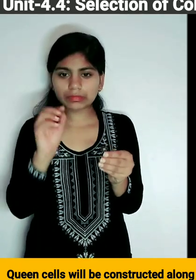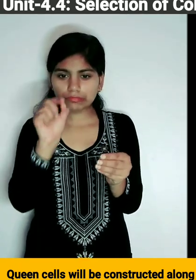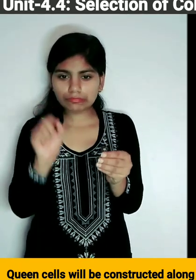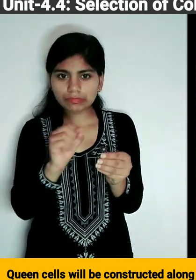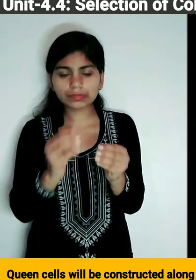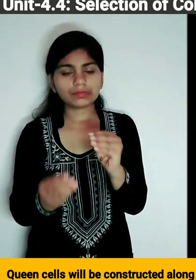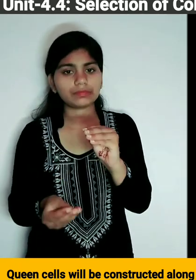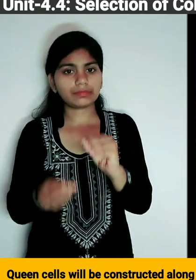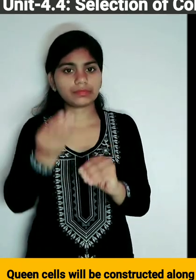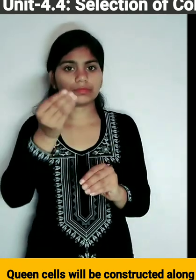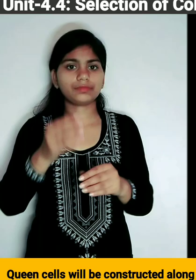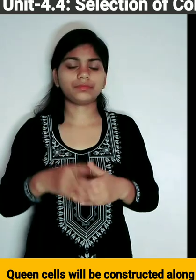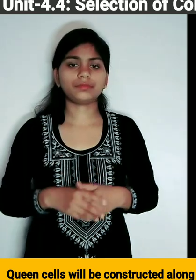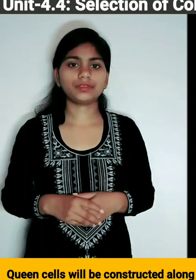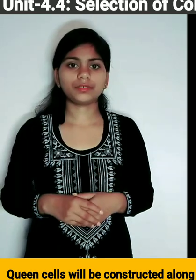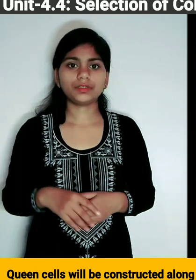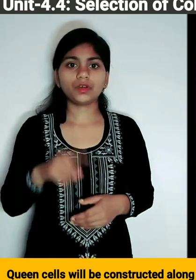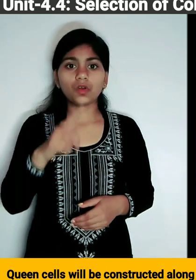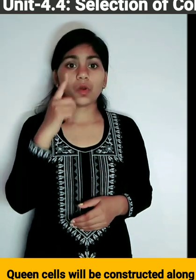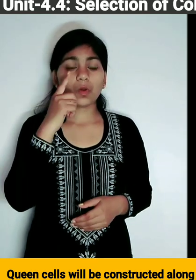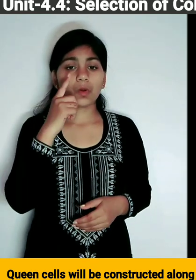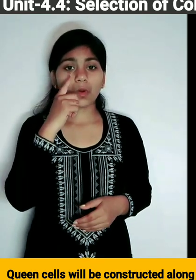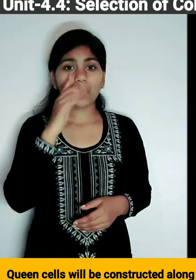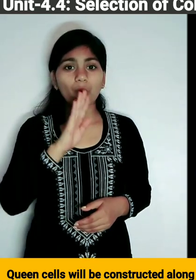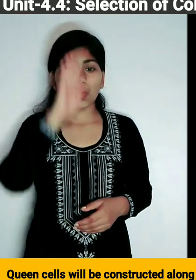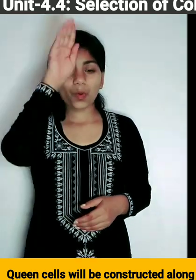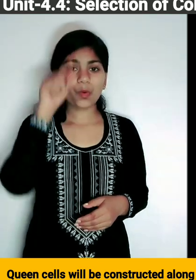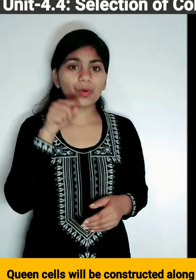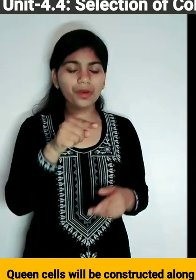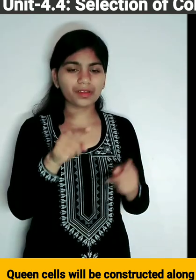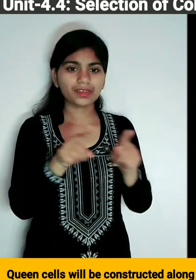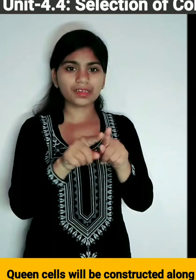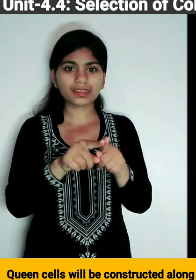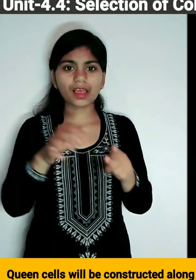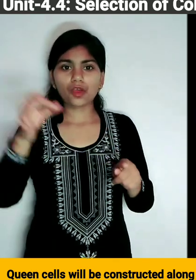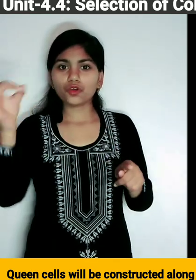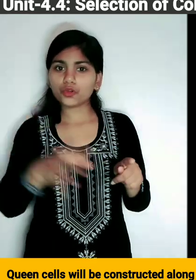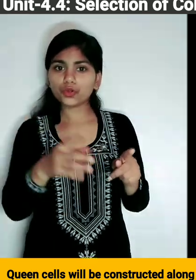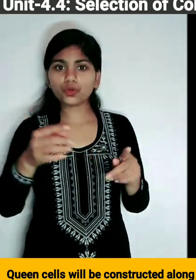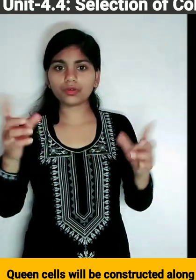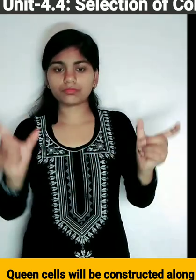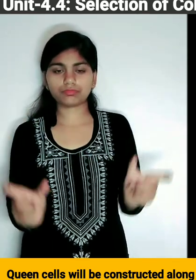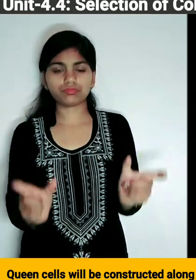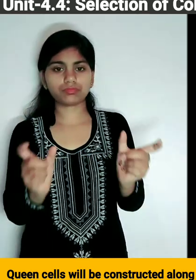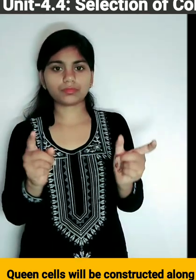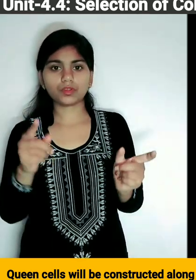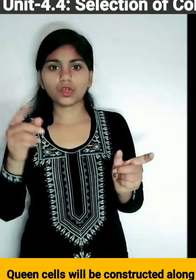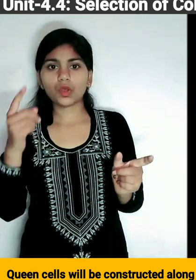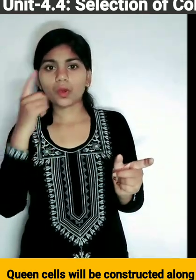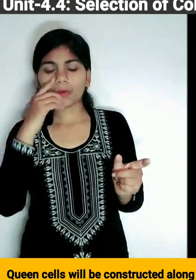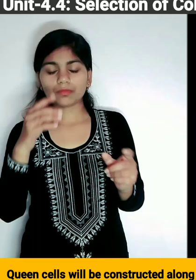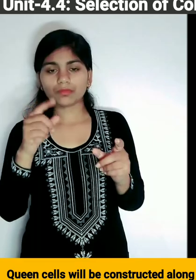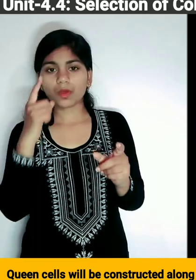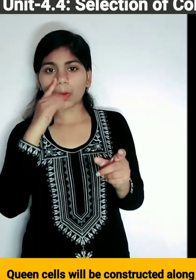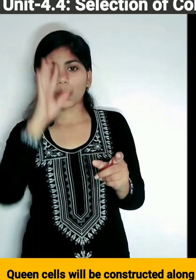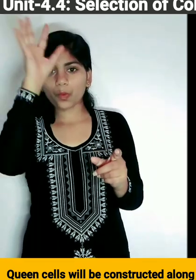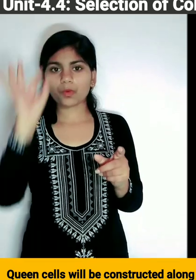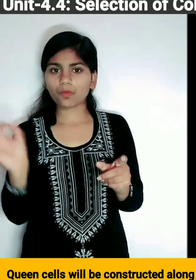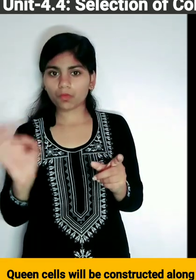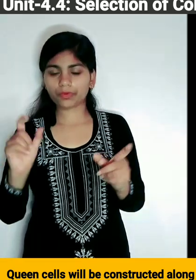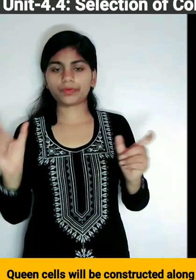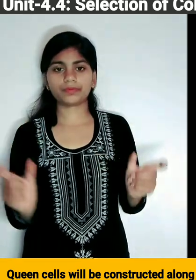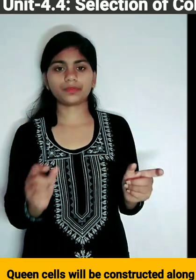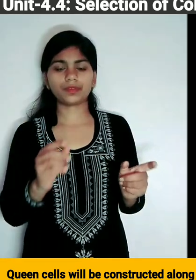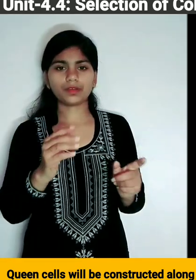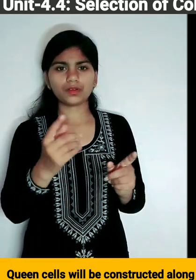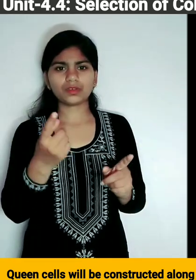Sealed queen cells would be ready for transplanting in the desired de-queened